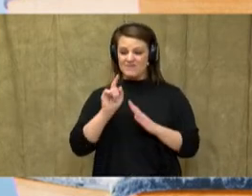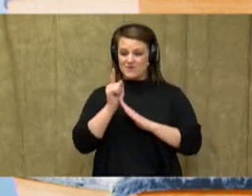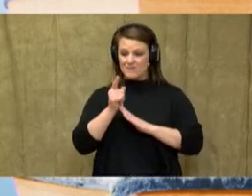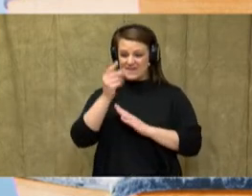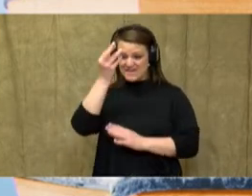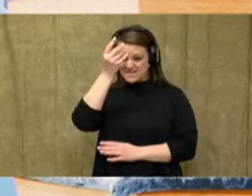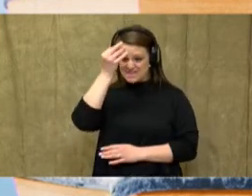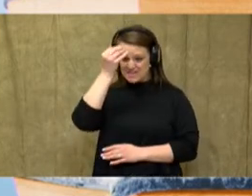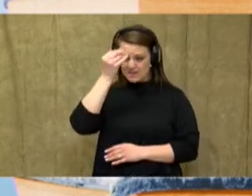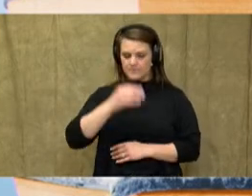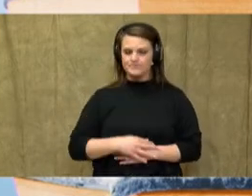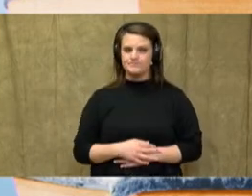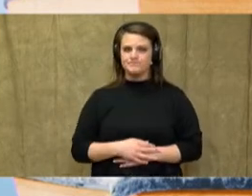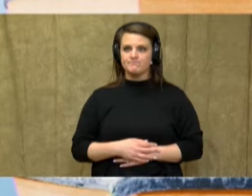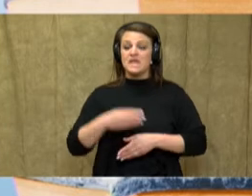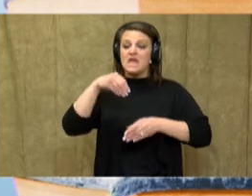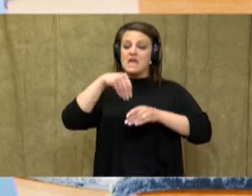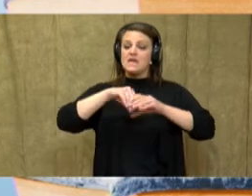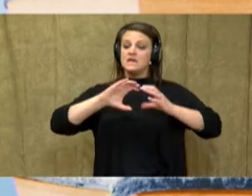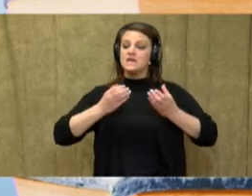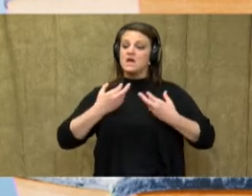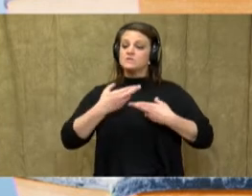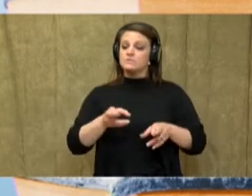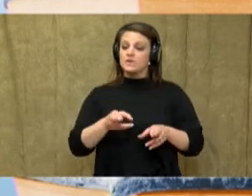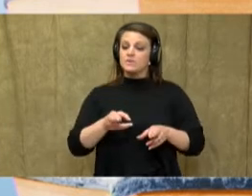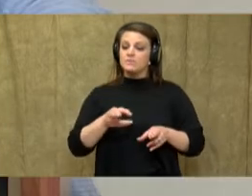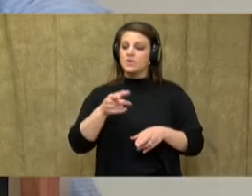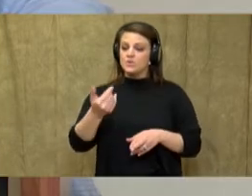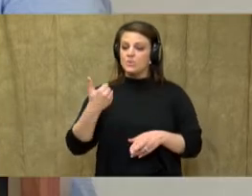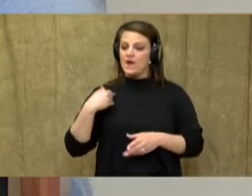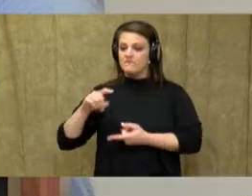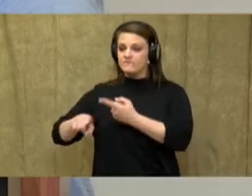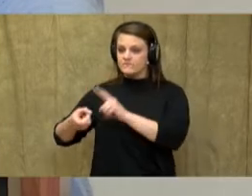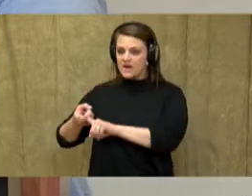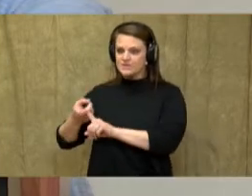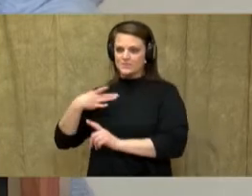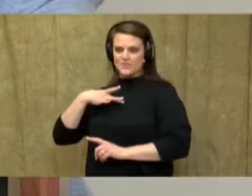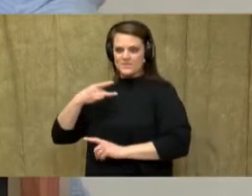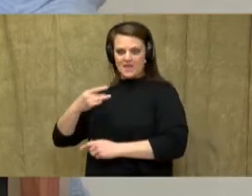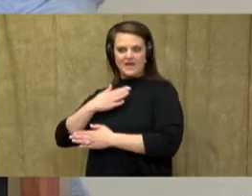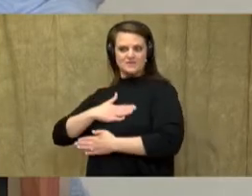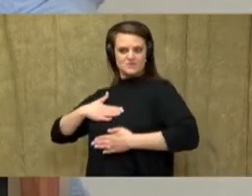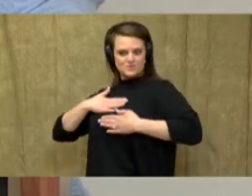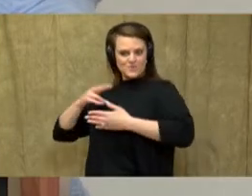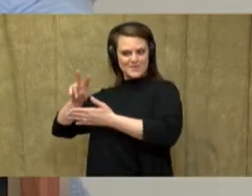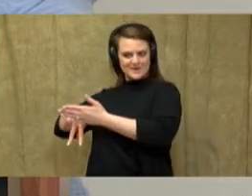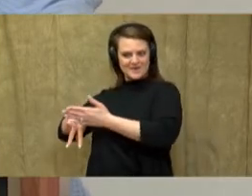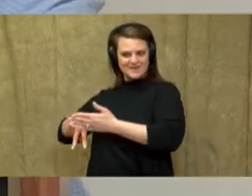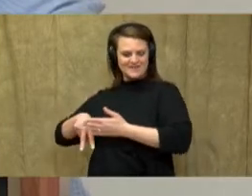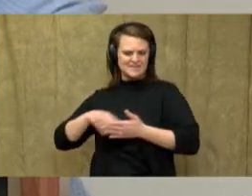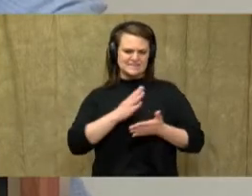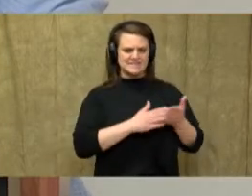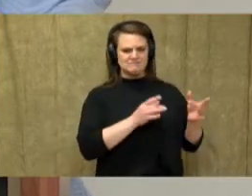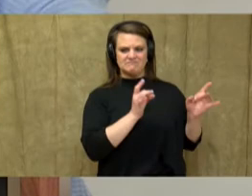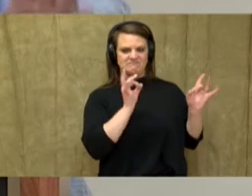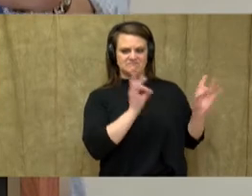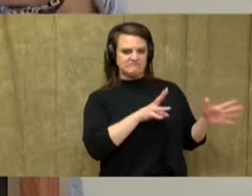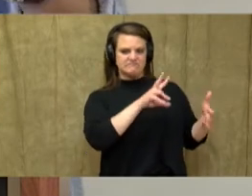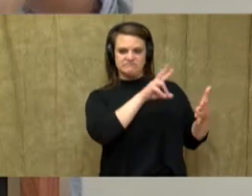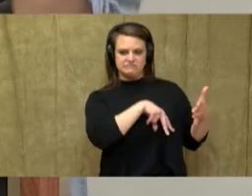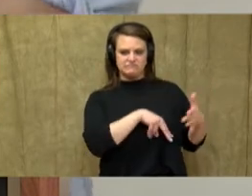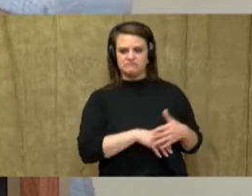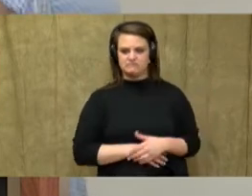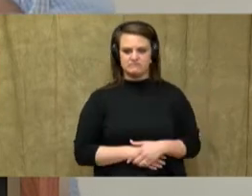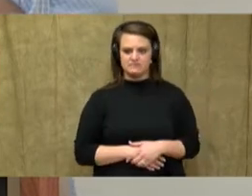your classroom, you have classmates who like reading, and you have classmates who don't like reading.